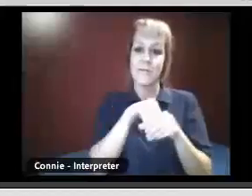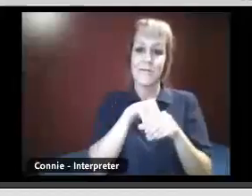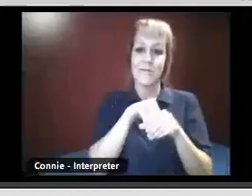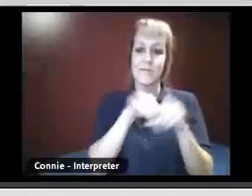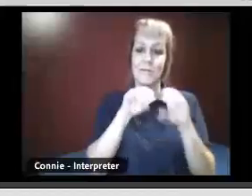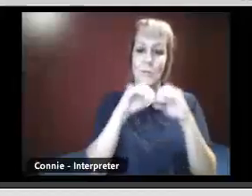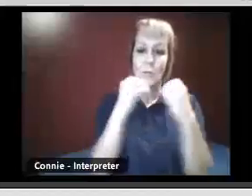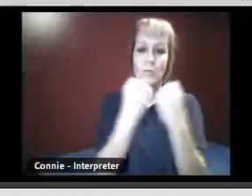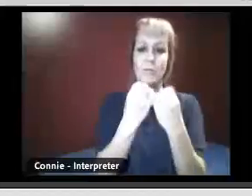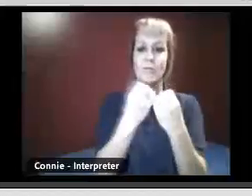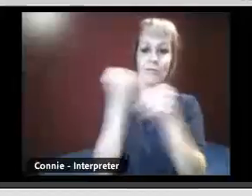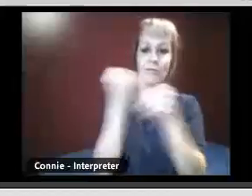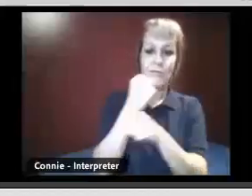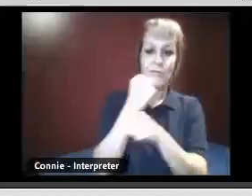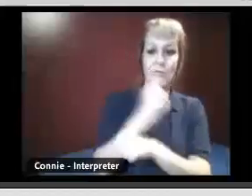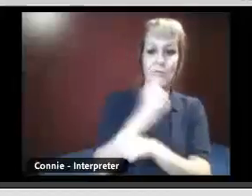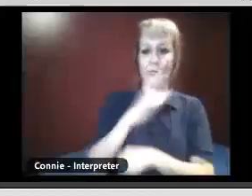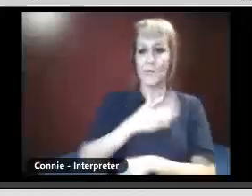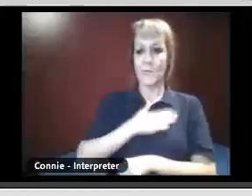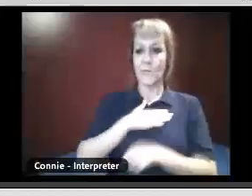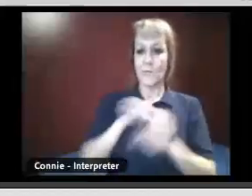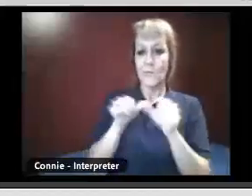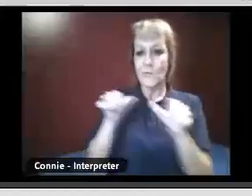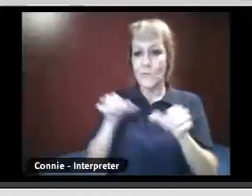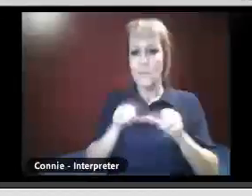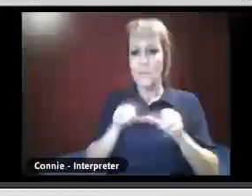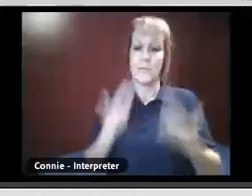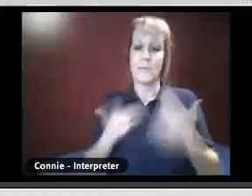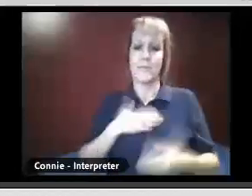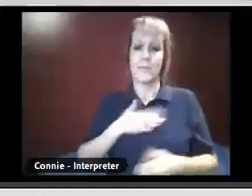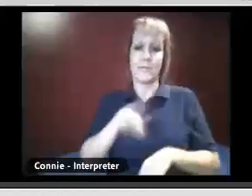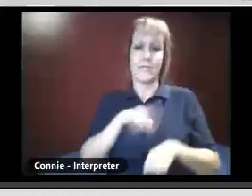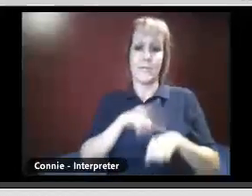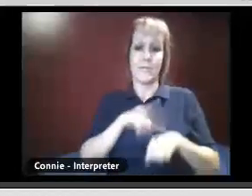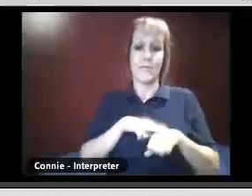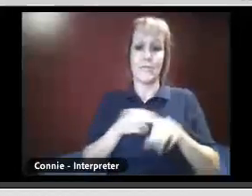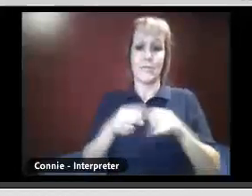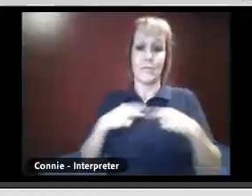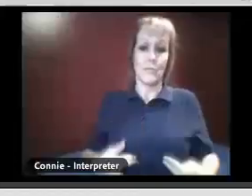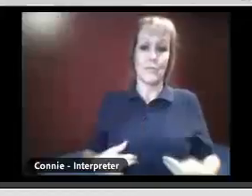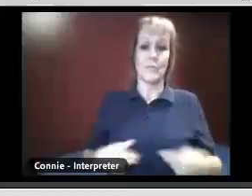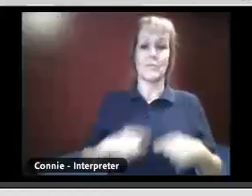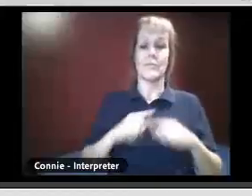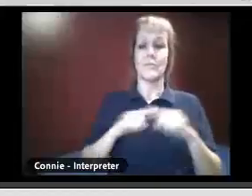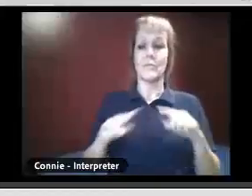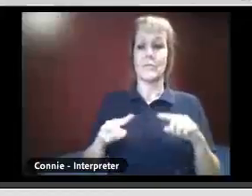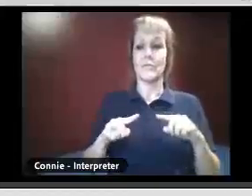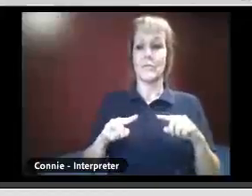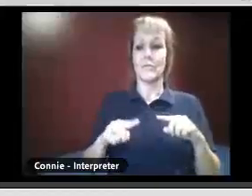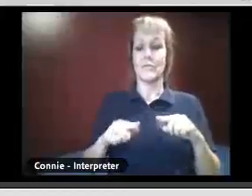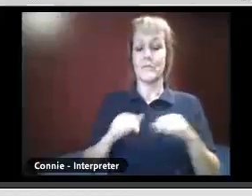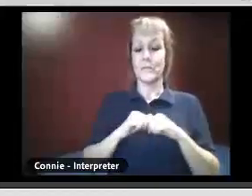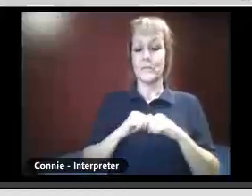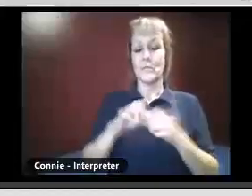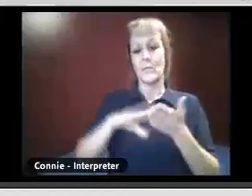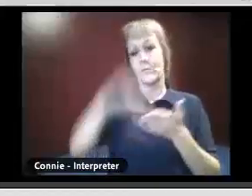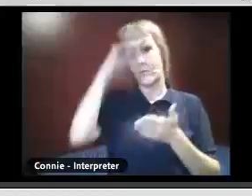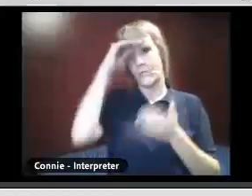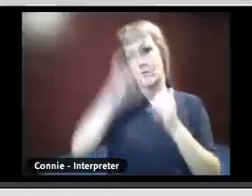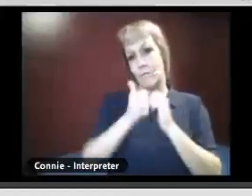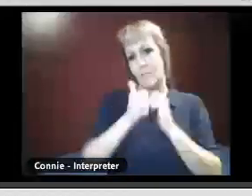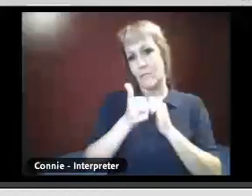be territorial. Even that might be a part of our human connection and condition, a bit about what we're wired, but we learn how to put that in